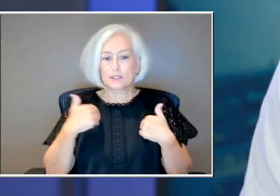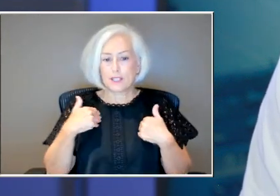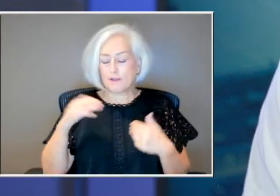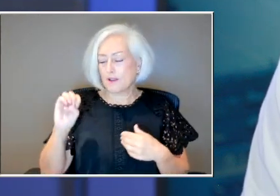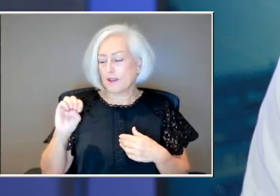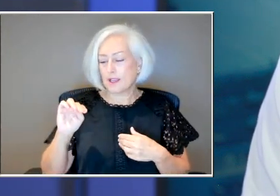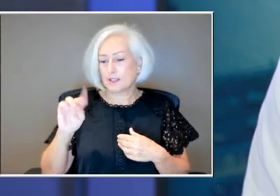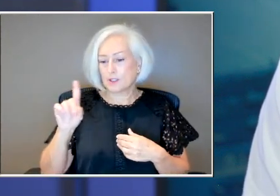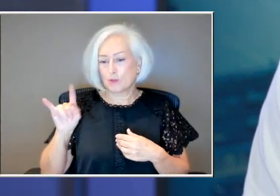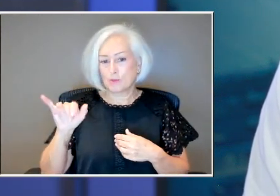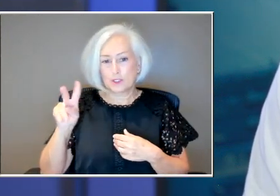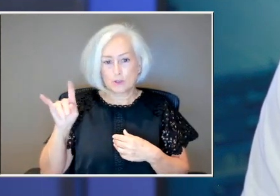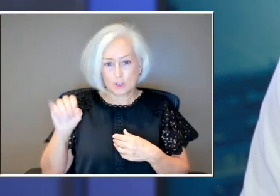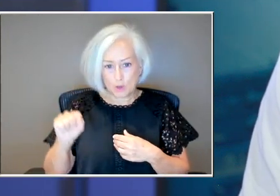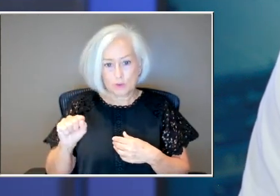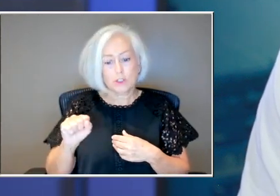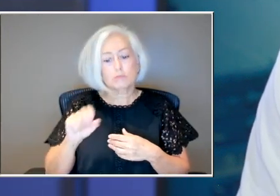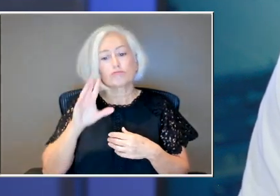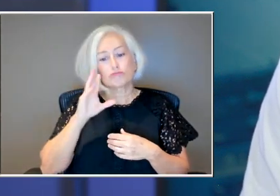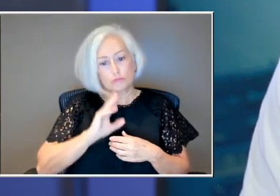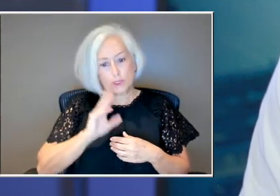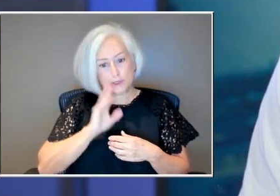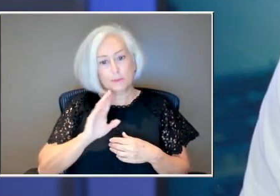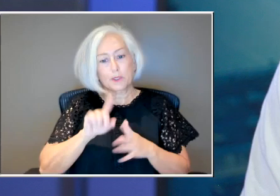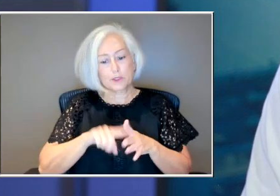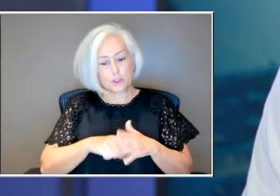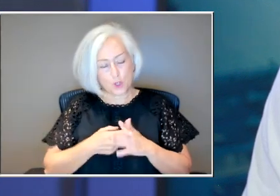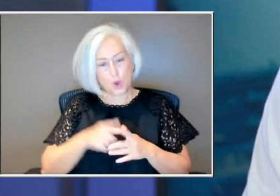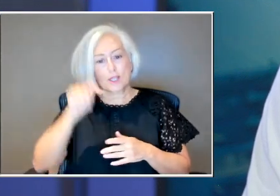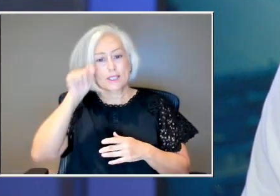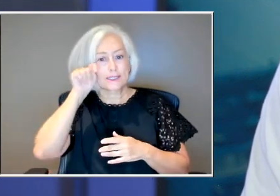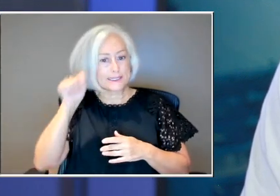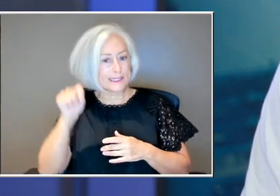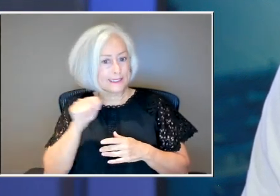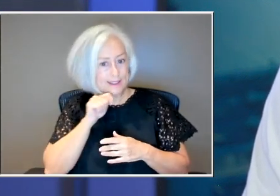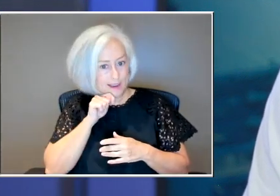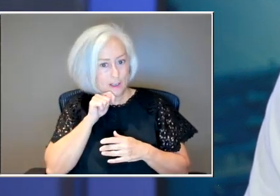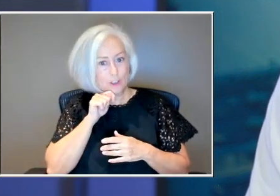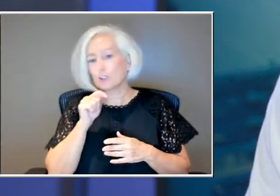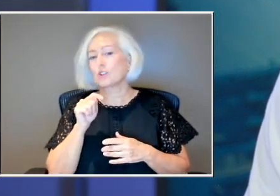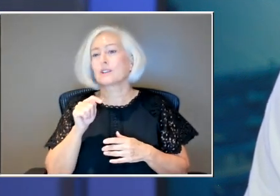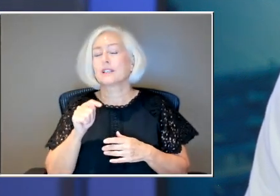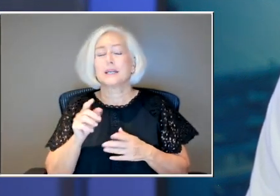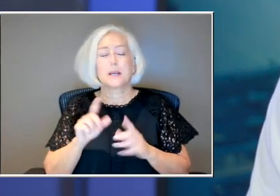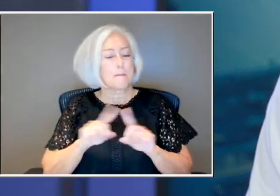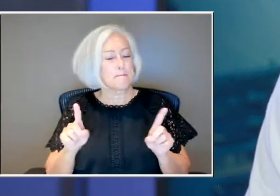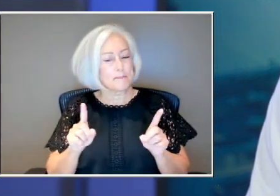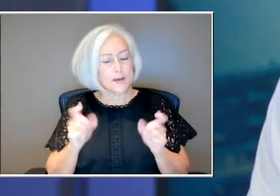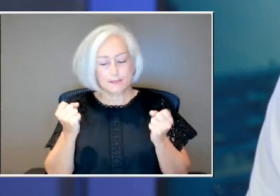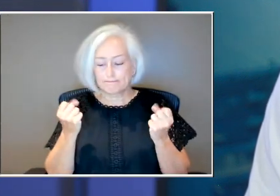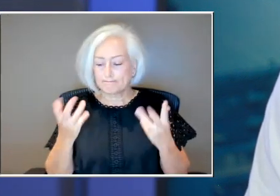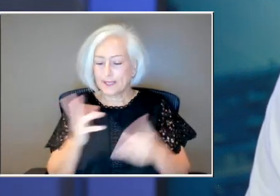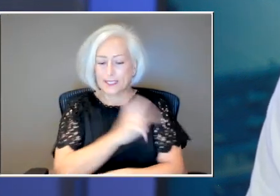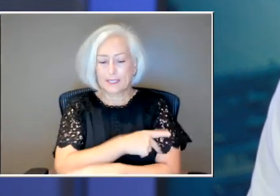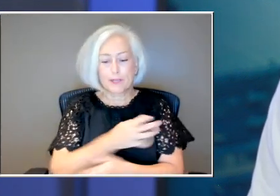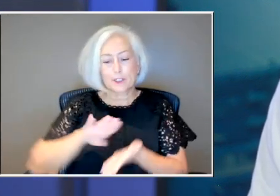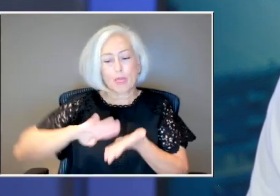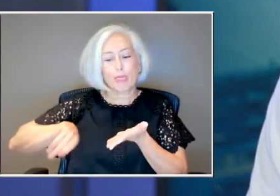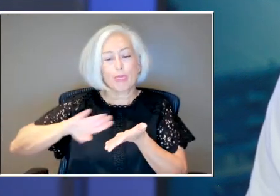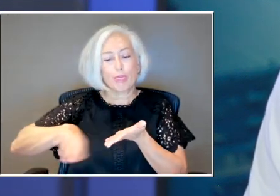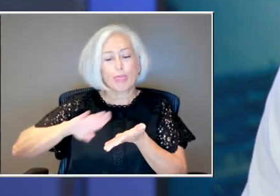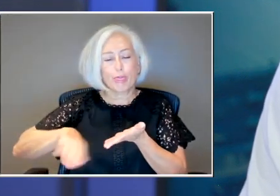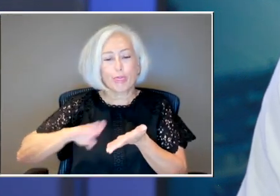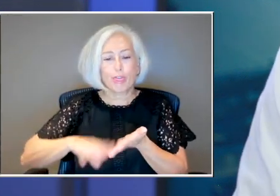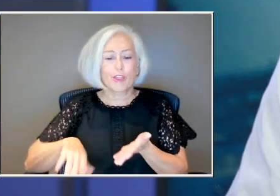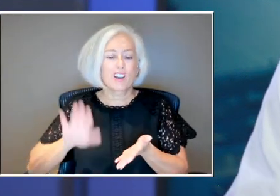adolescent, teenage years. And again, many of those patients are dismissed as just, kind of being wimps or something like that,